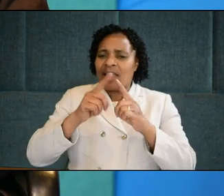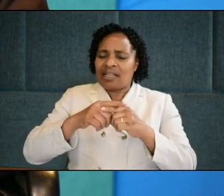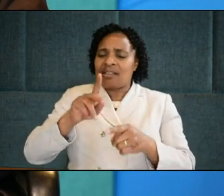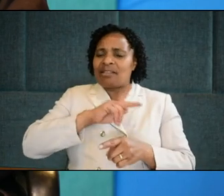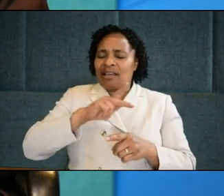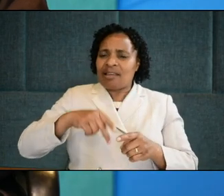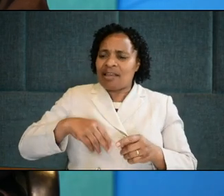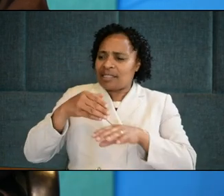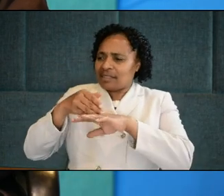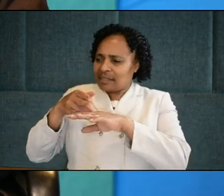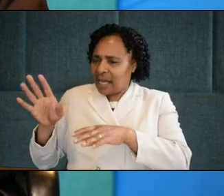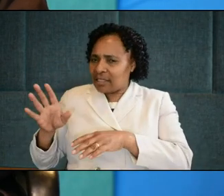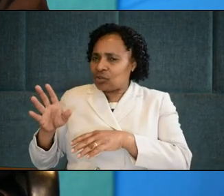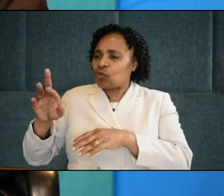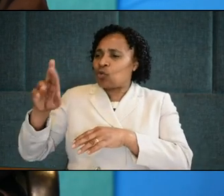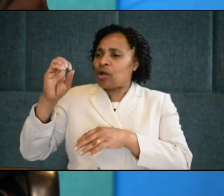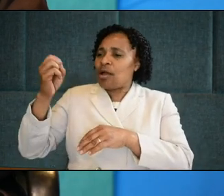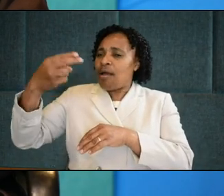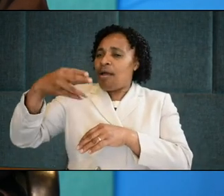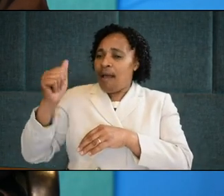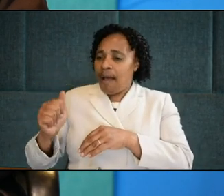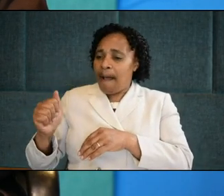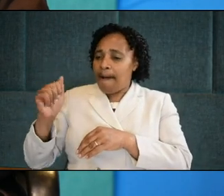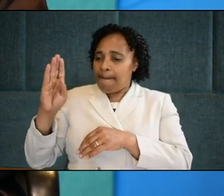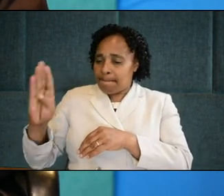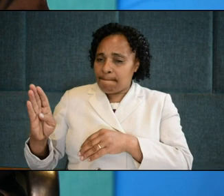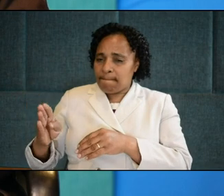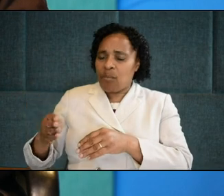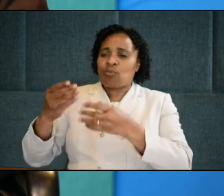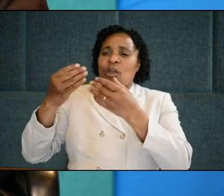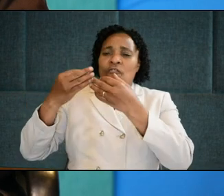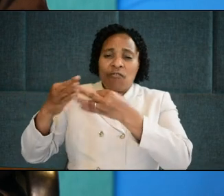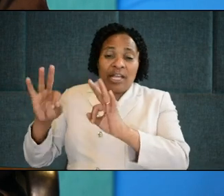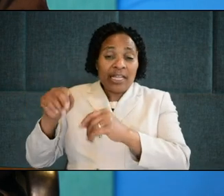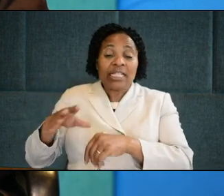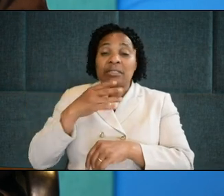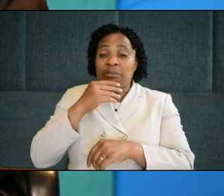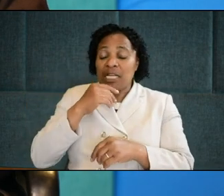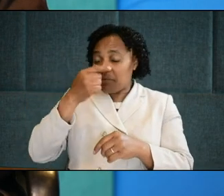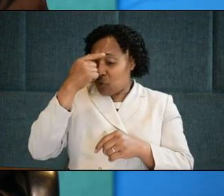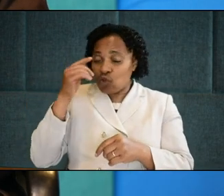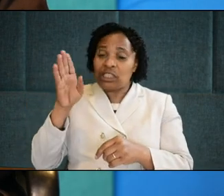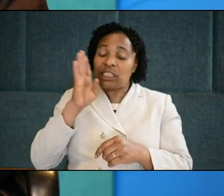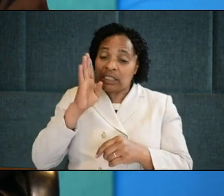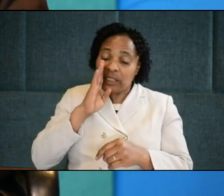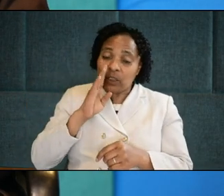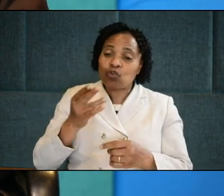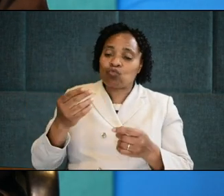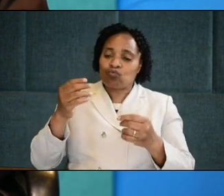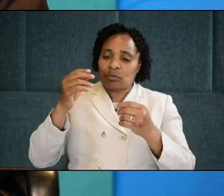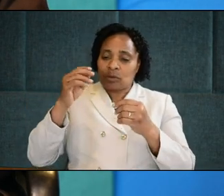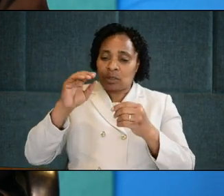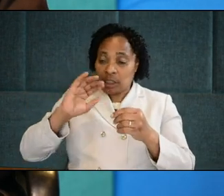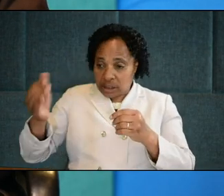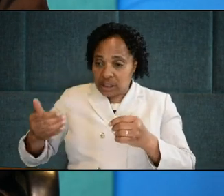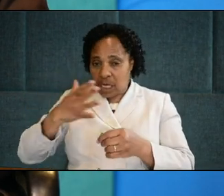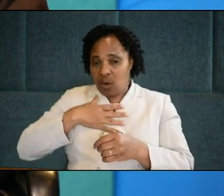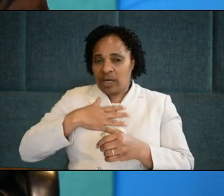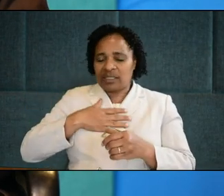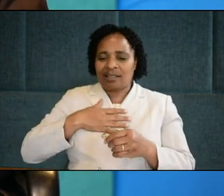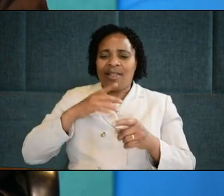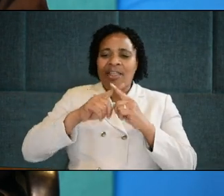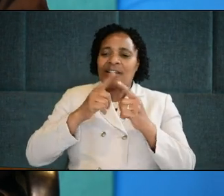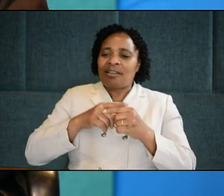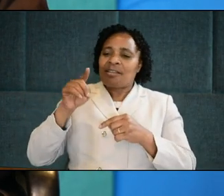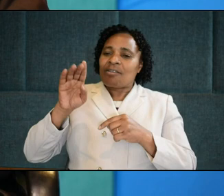her, release these men and bring them to us because they have been sent to spy on the city. Now Rahab, knowing